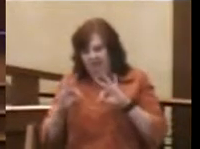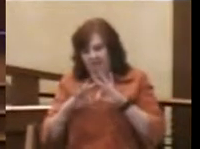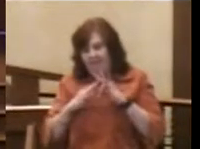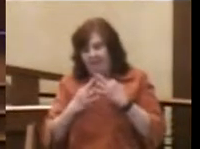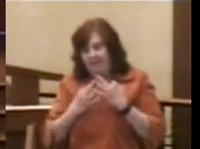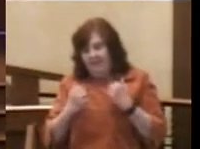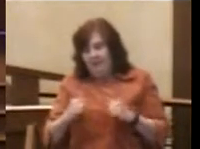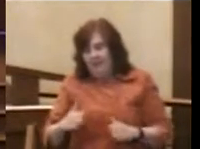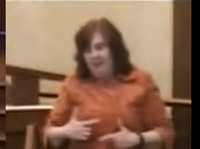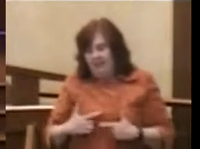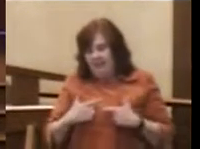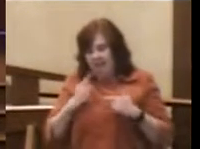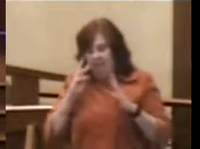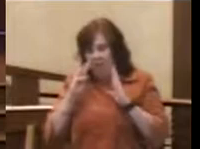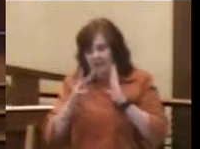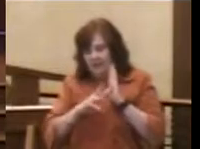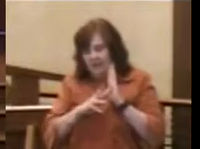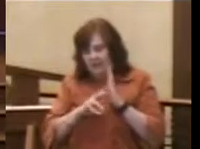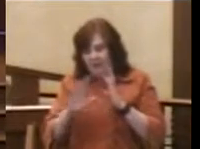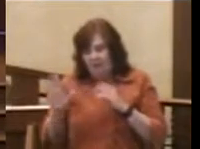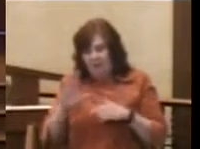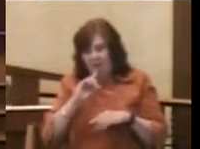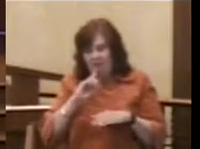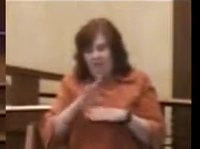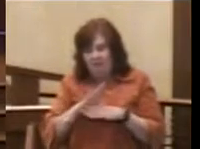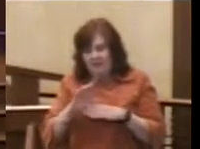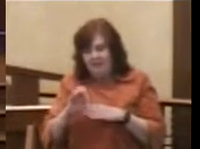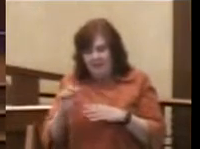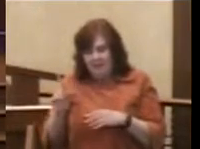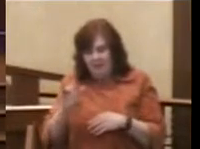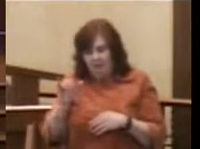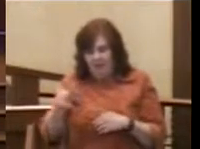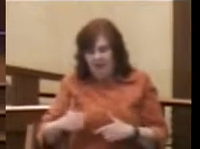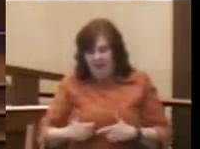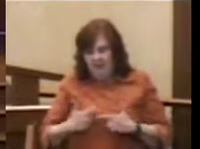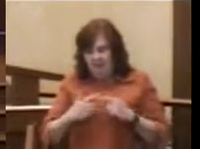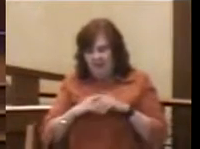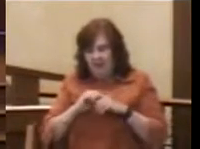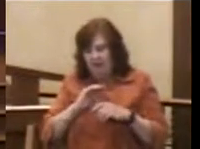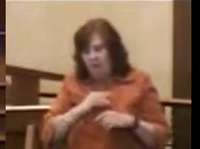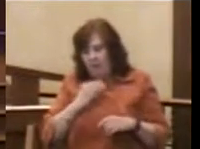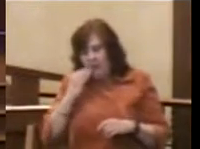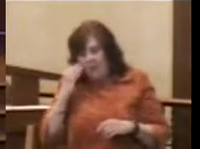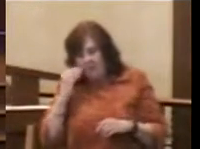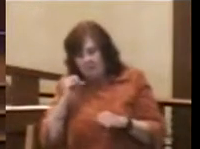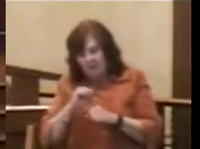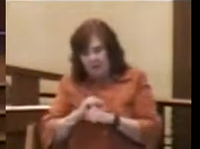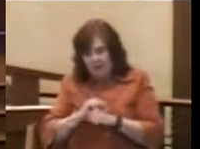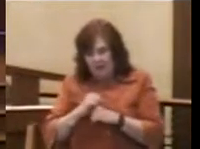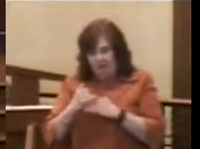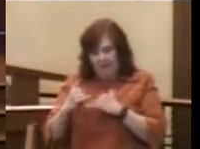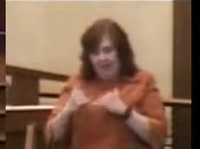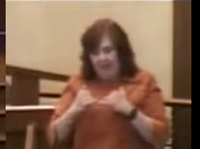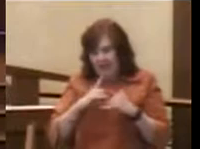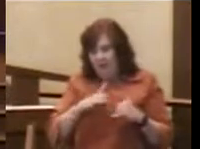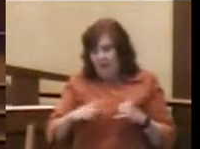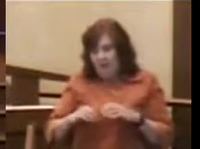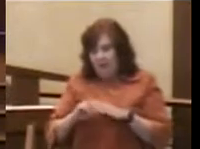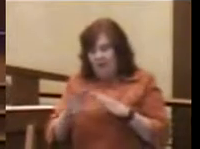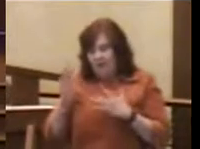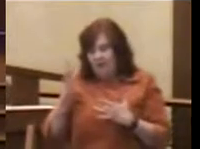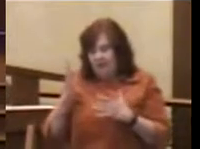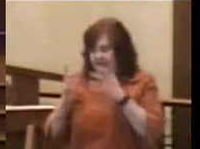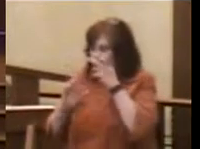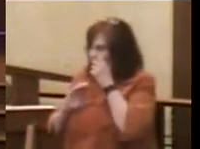families that we may be living witness to your promise of eternal life in our homes, at work, and at play. Lord, in your